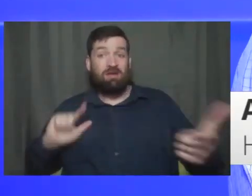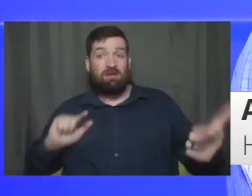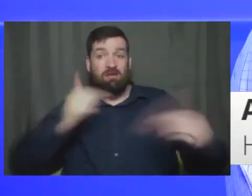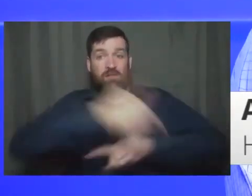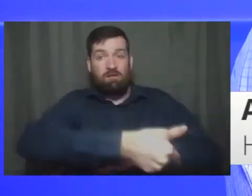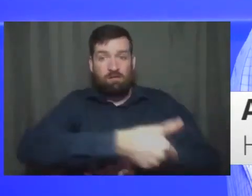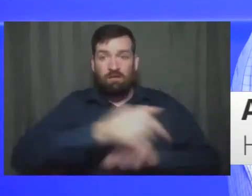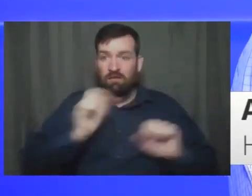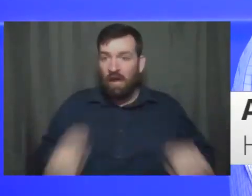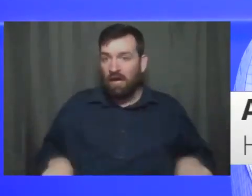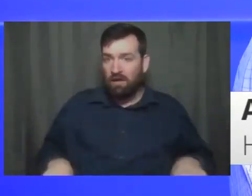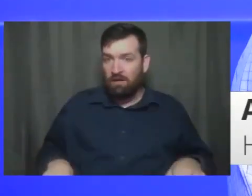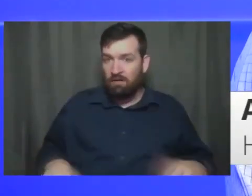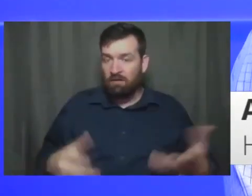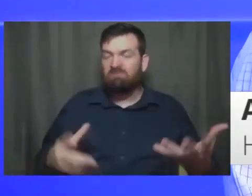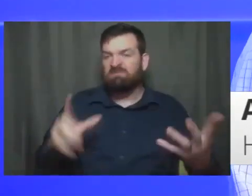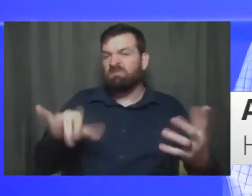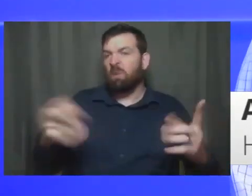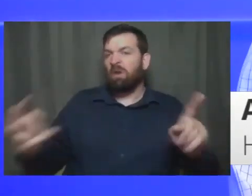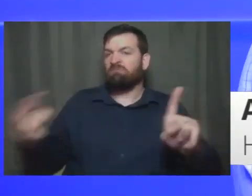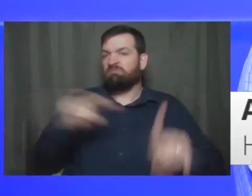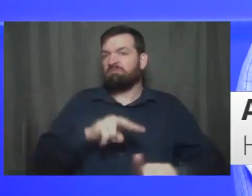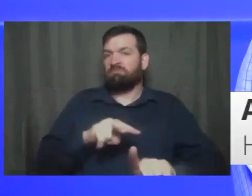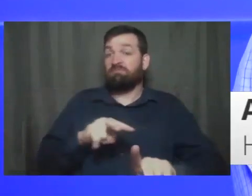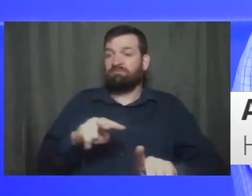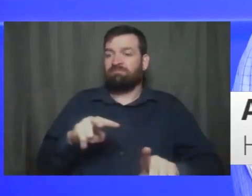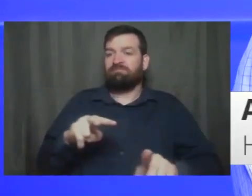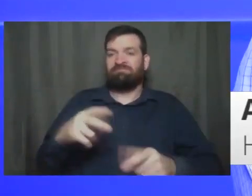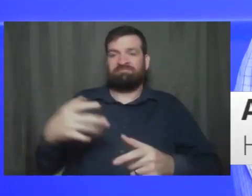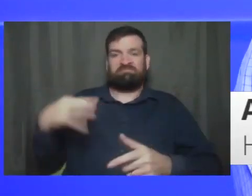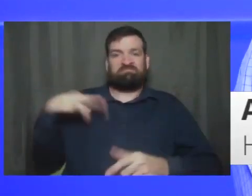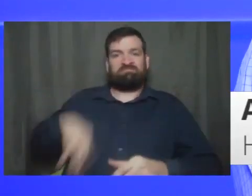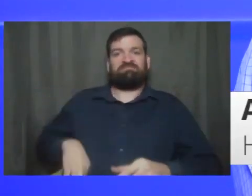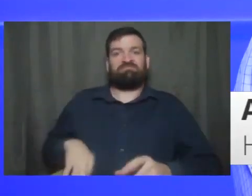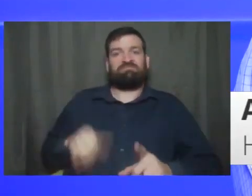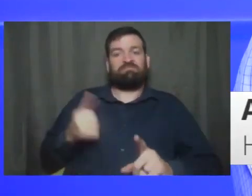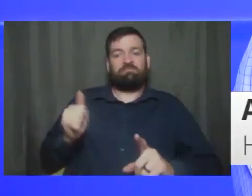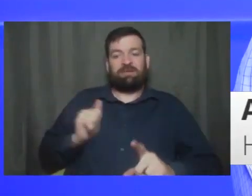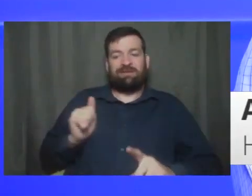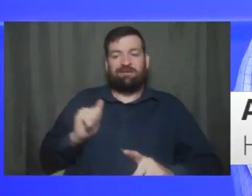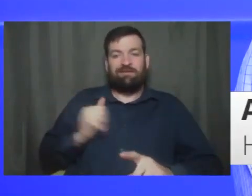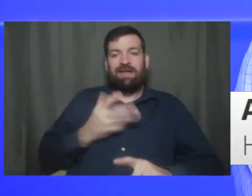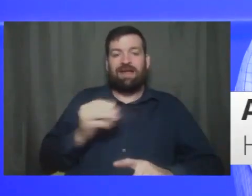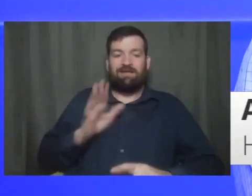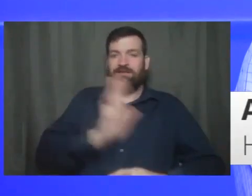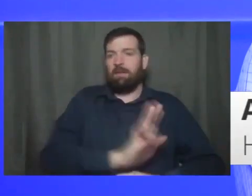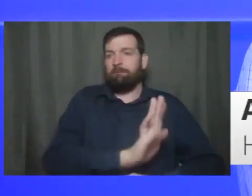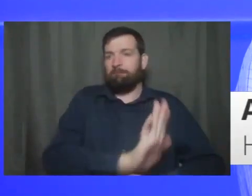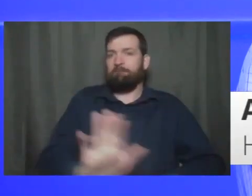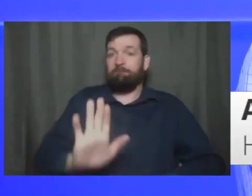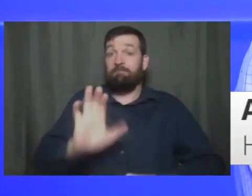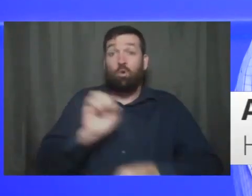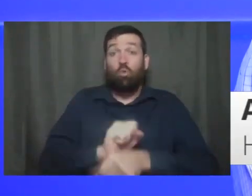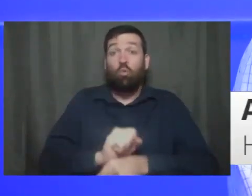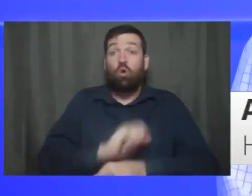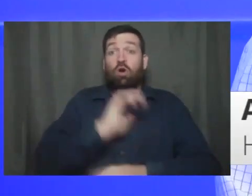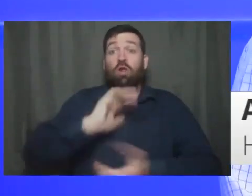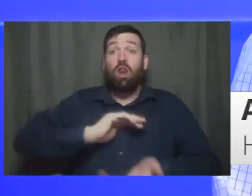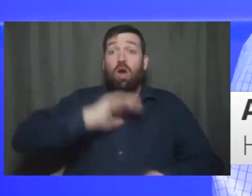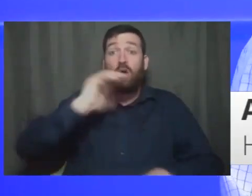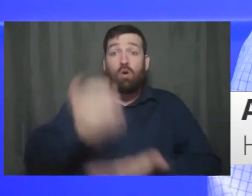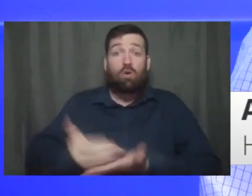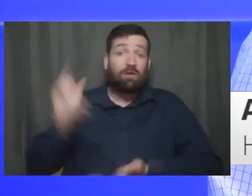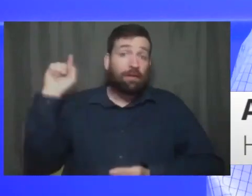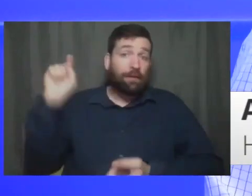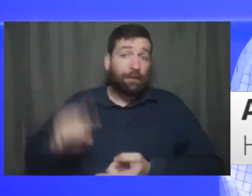thinking through it that might help you get the time off and then get the time off. Certainly if you could lower the workload, that would be great. So maybe it's